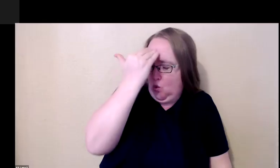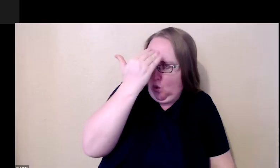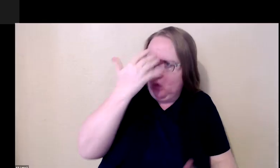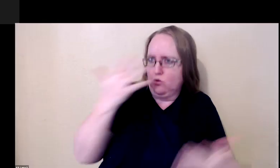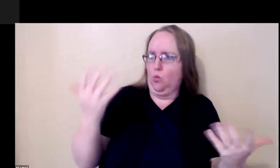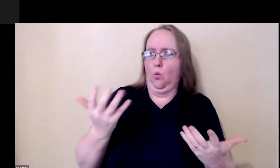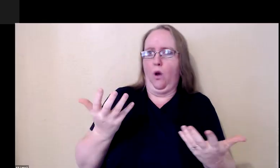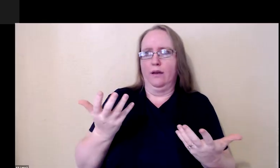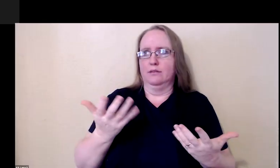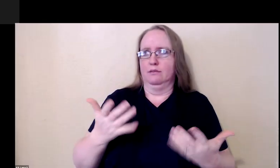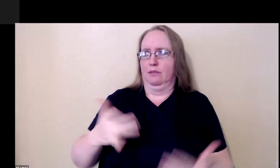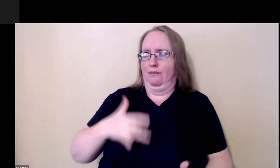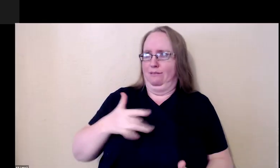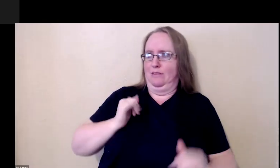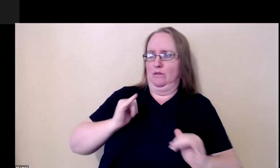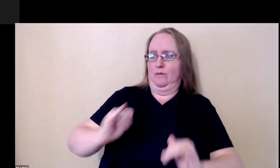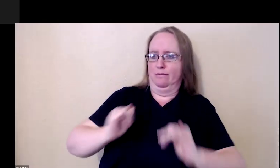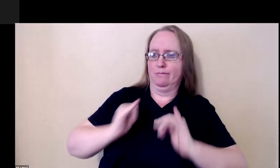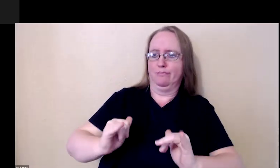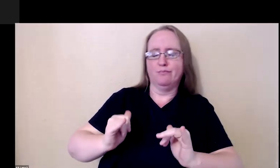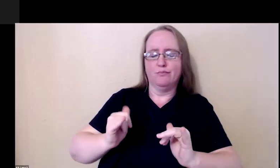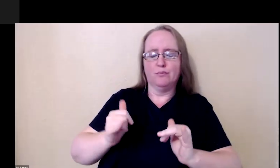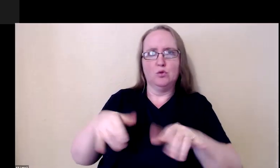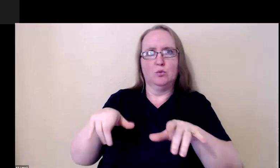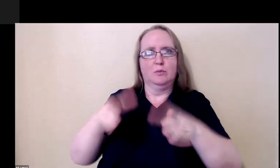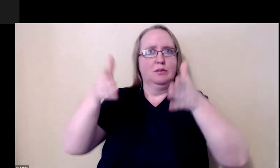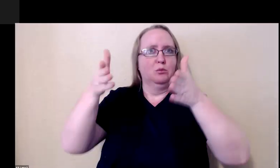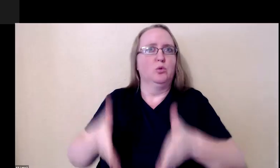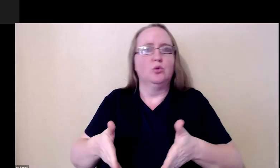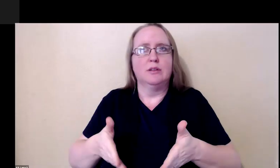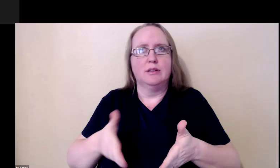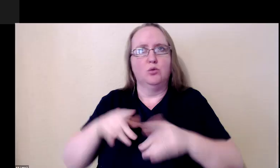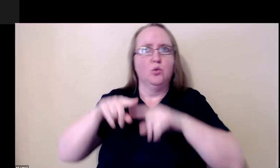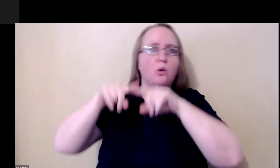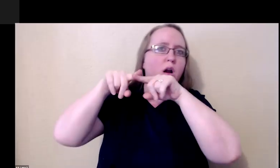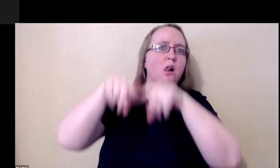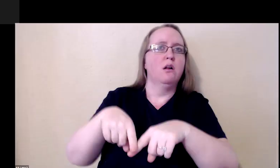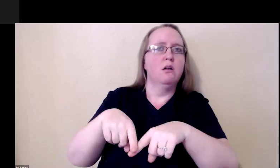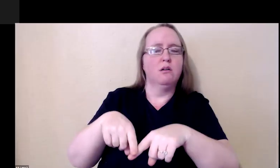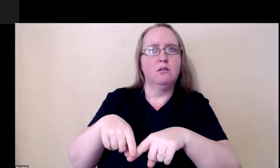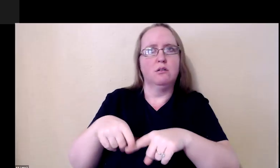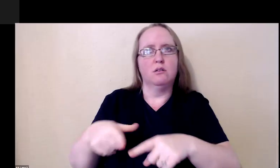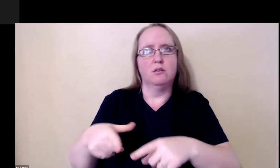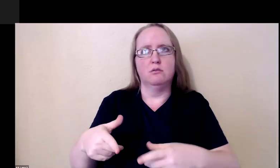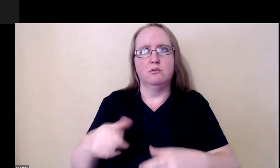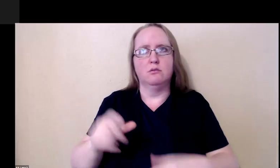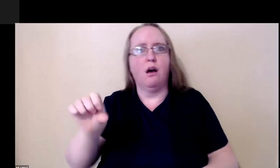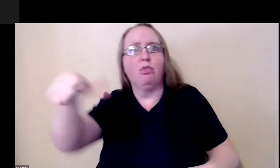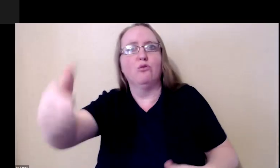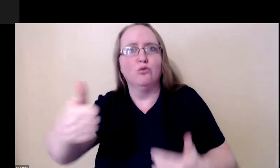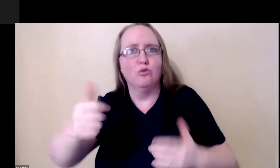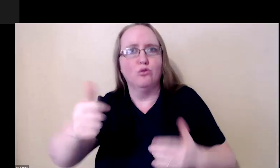to be somebody who depends on others